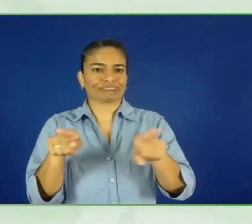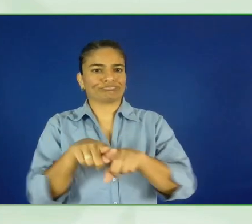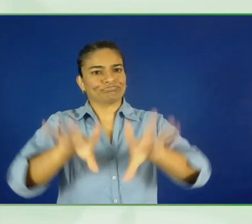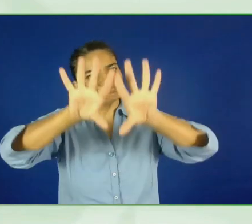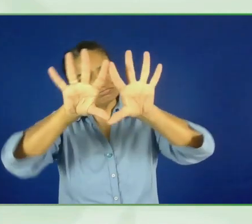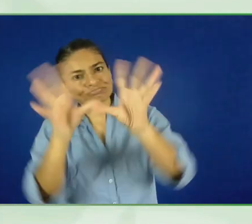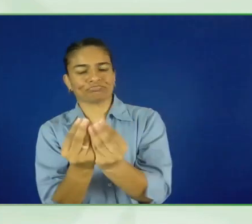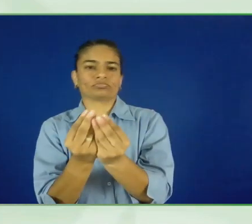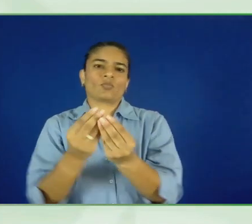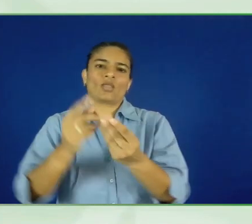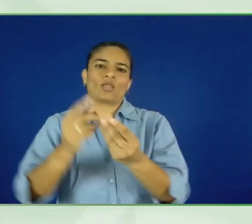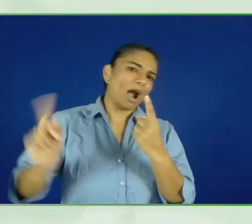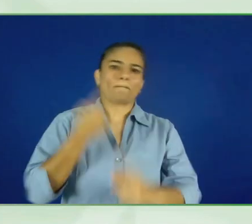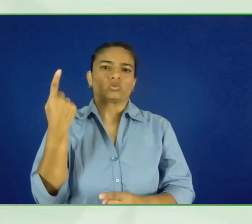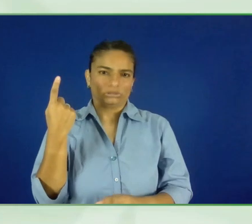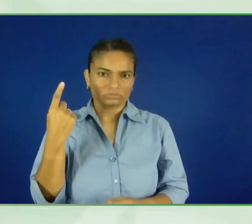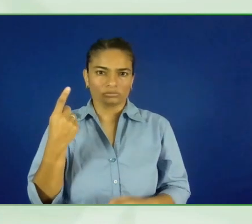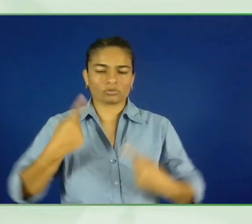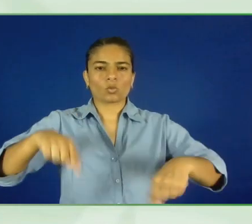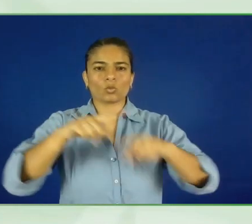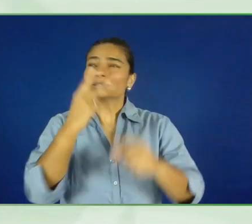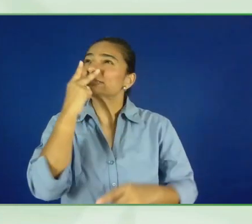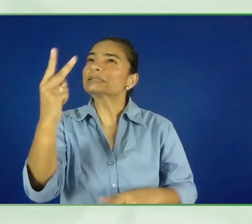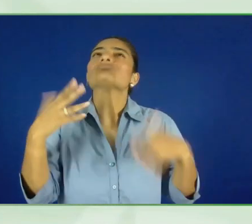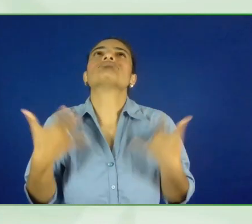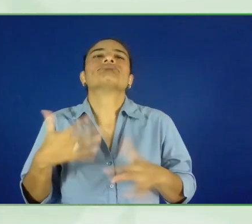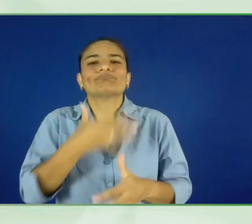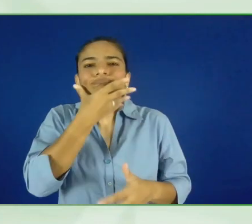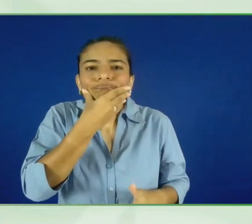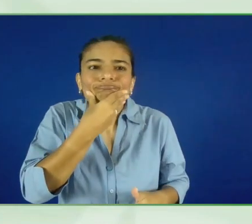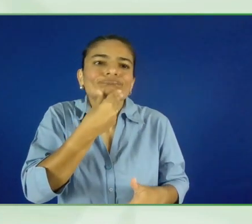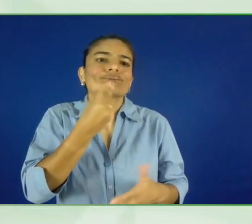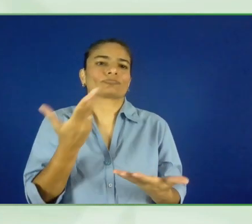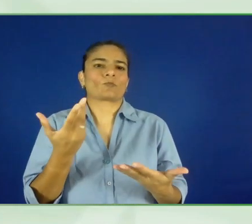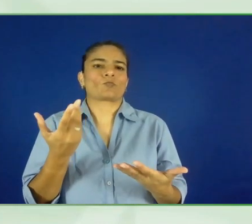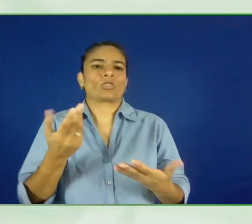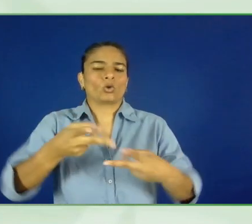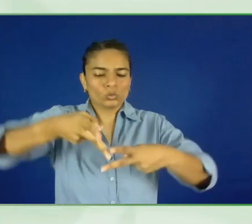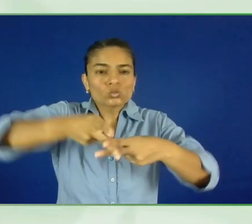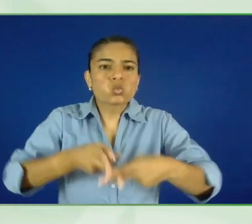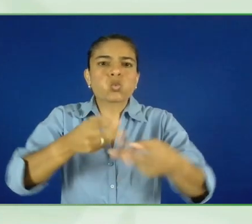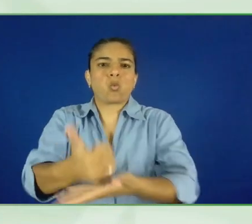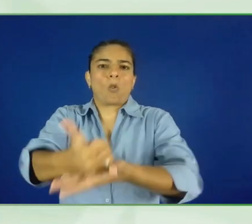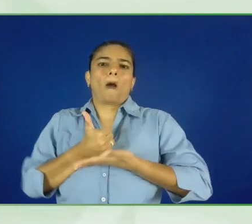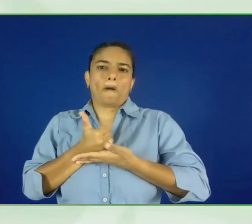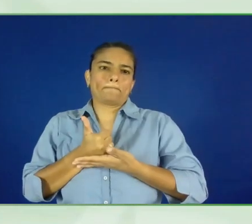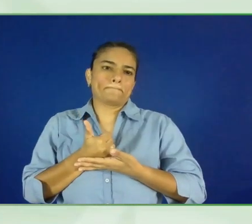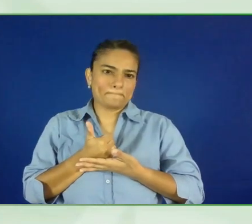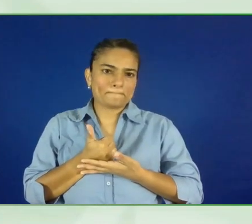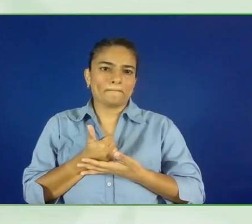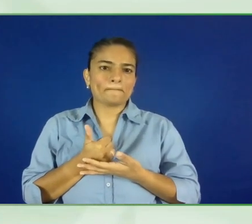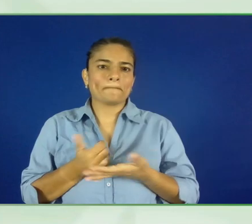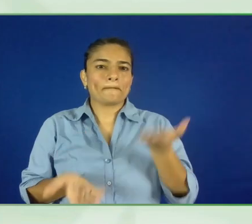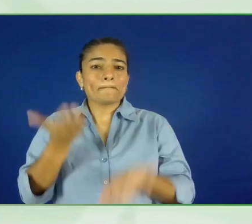beauties of these tools, of these large language models that we're talking about here, is some of them really come with the system and cost